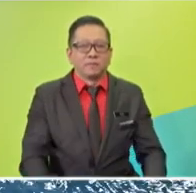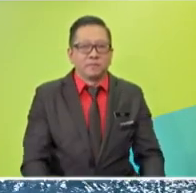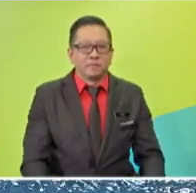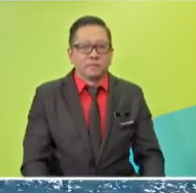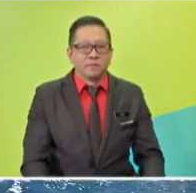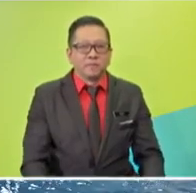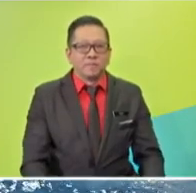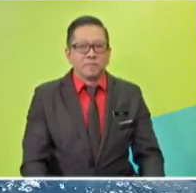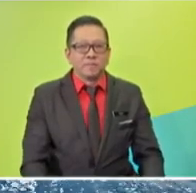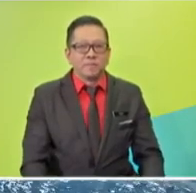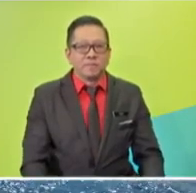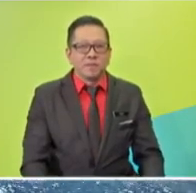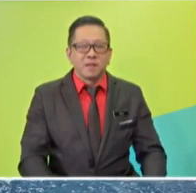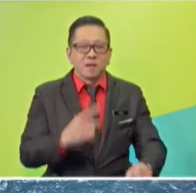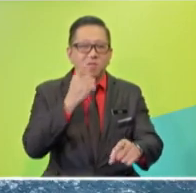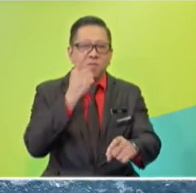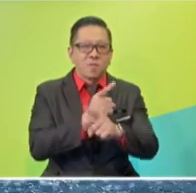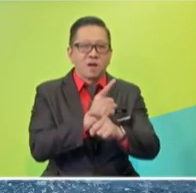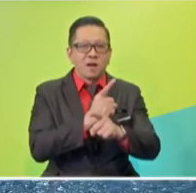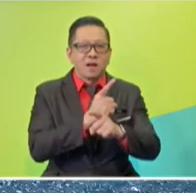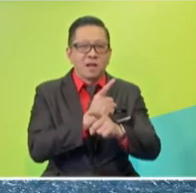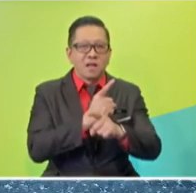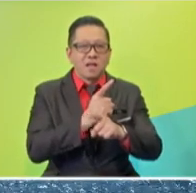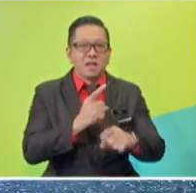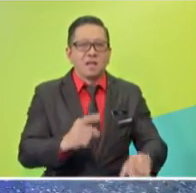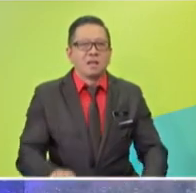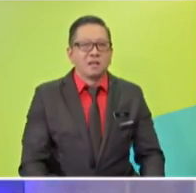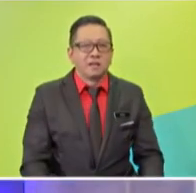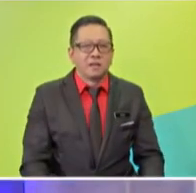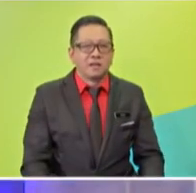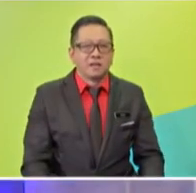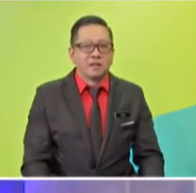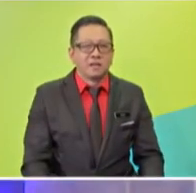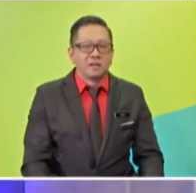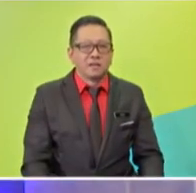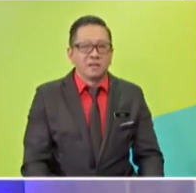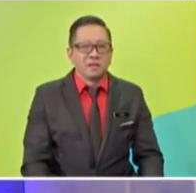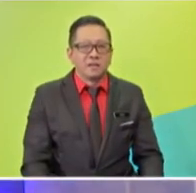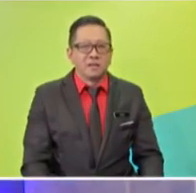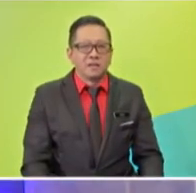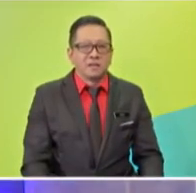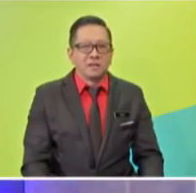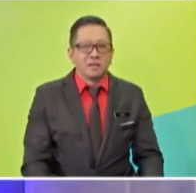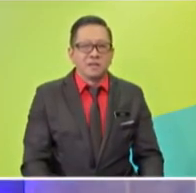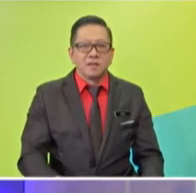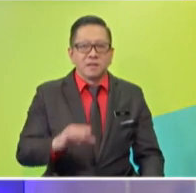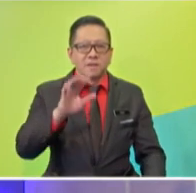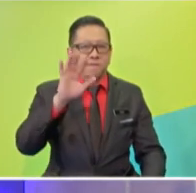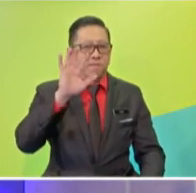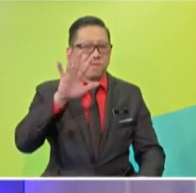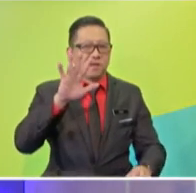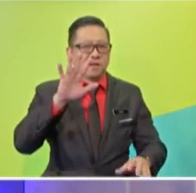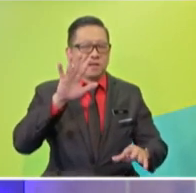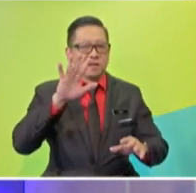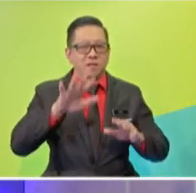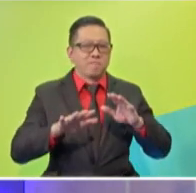You got it correct. Wonderful, Ilman. Good job. The fifth step is